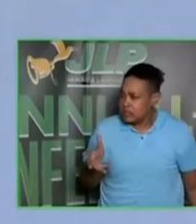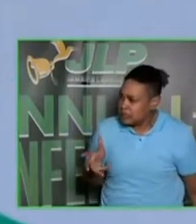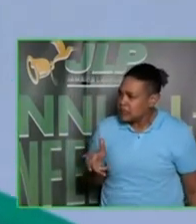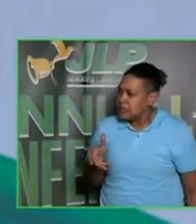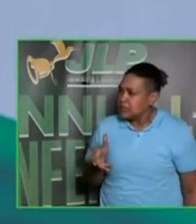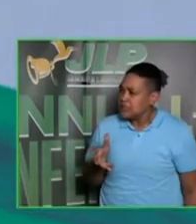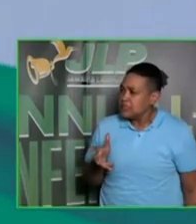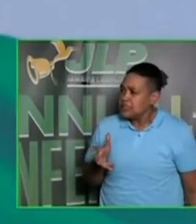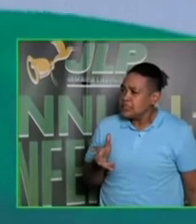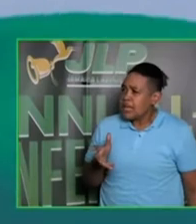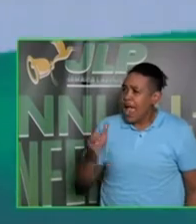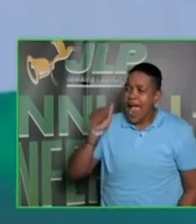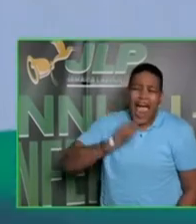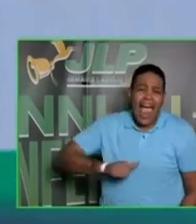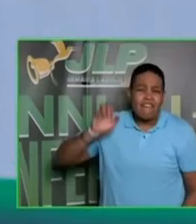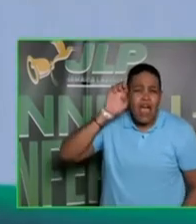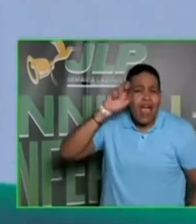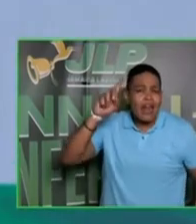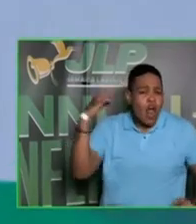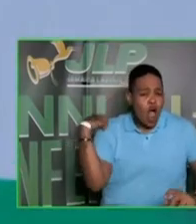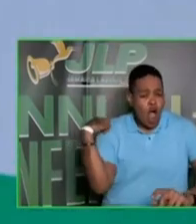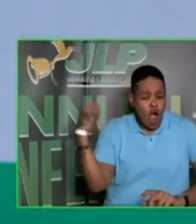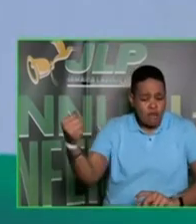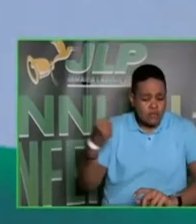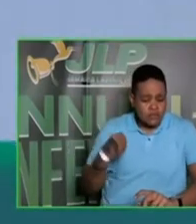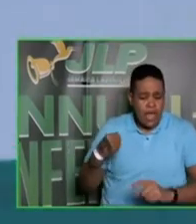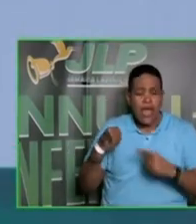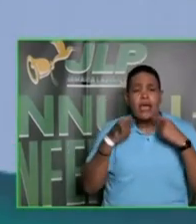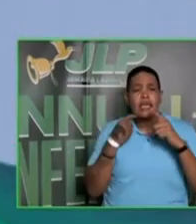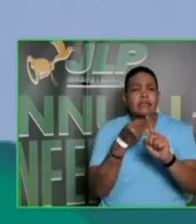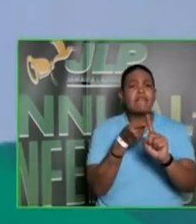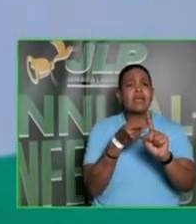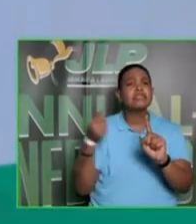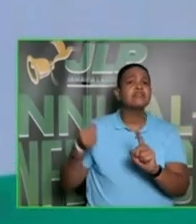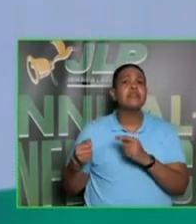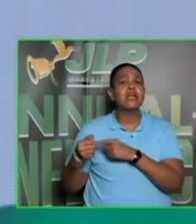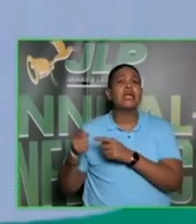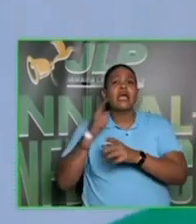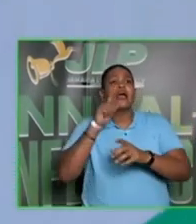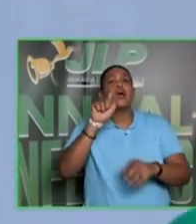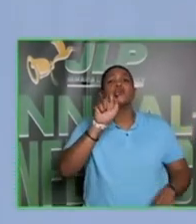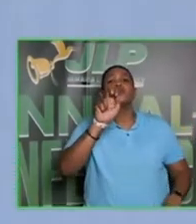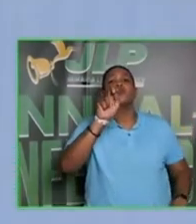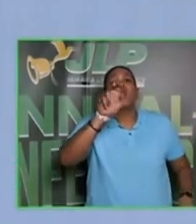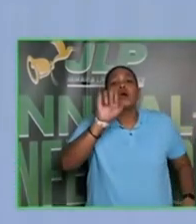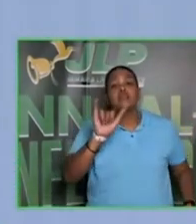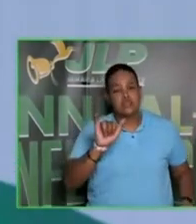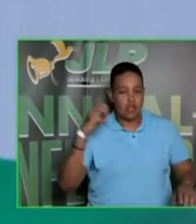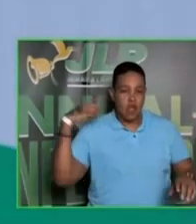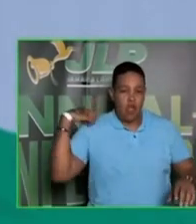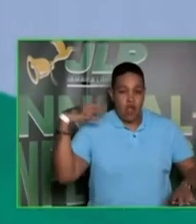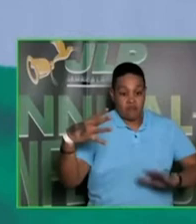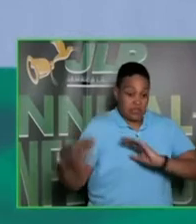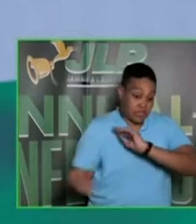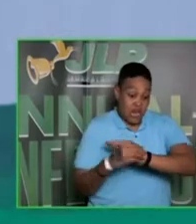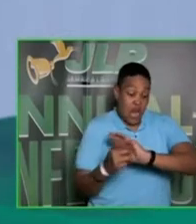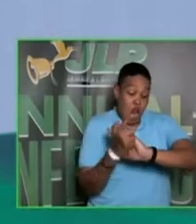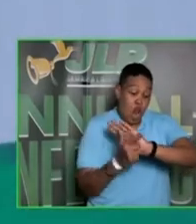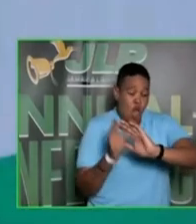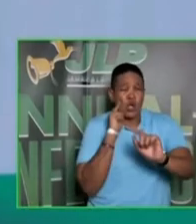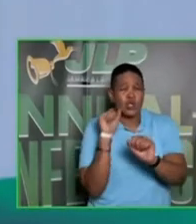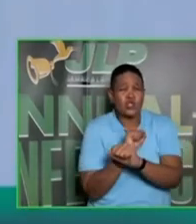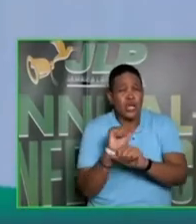Every education officer is effectively a truancy officer, and the law